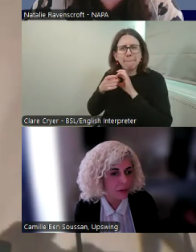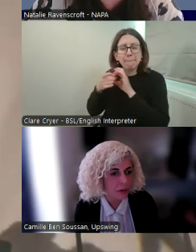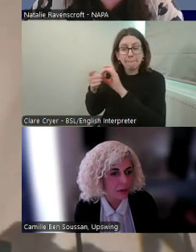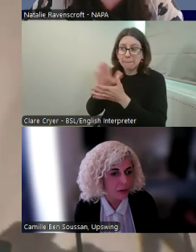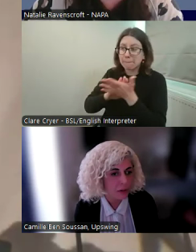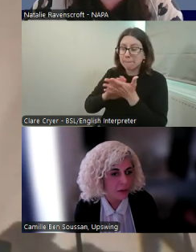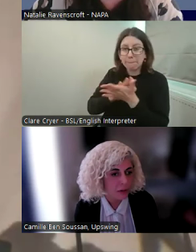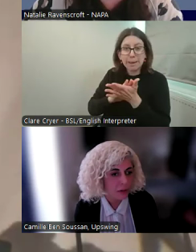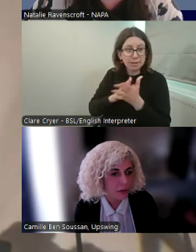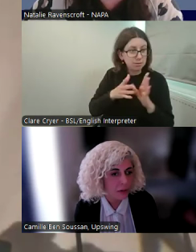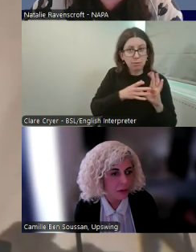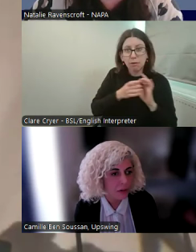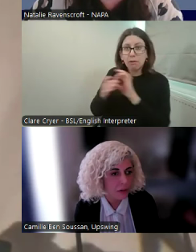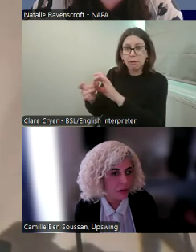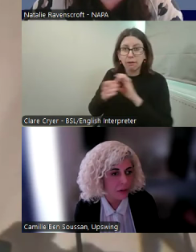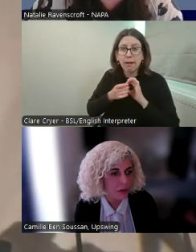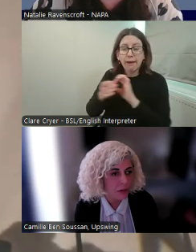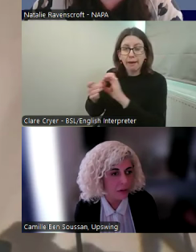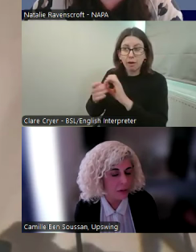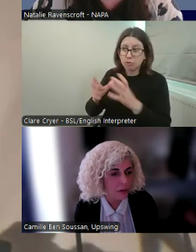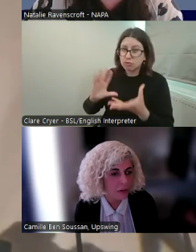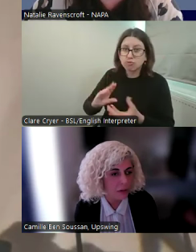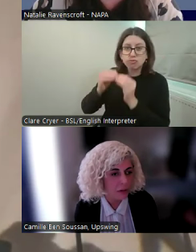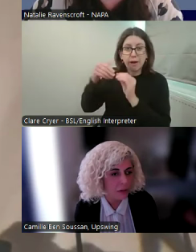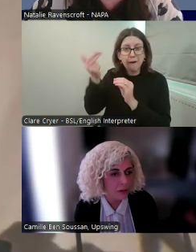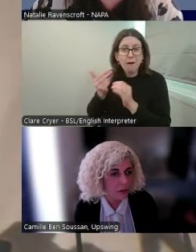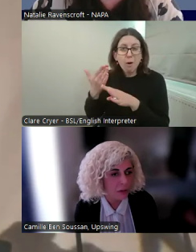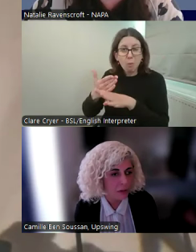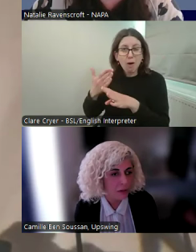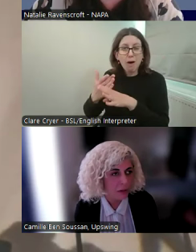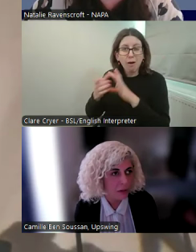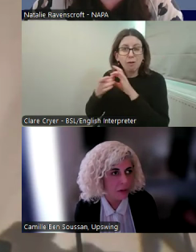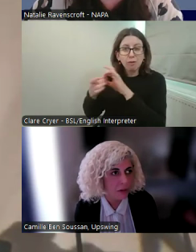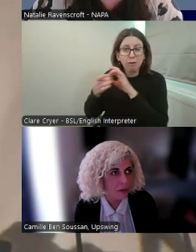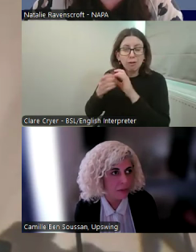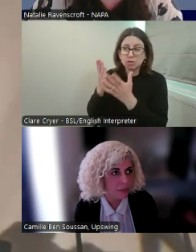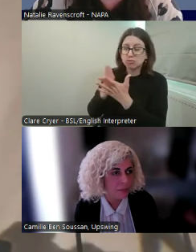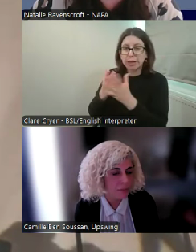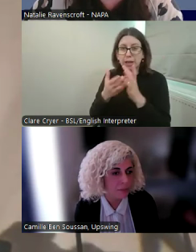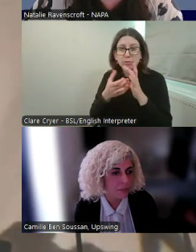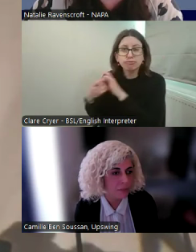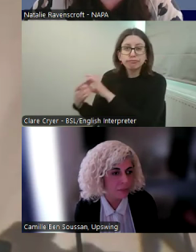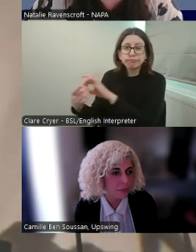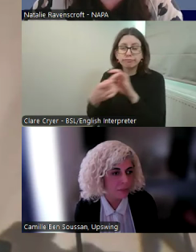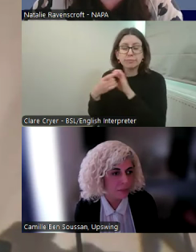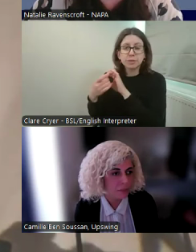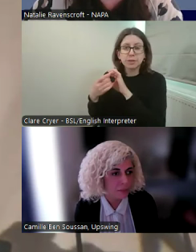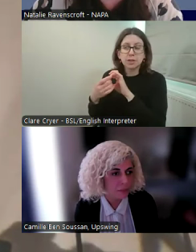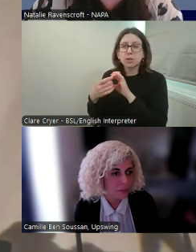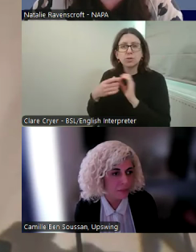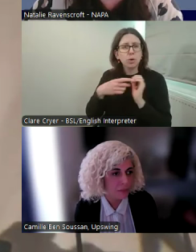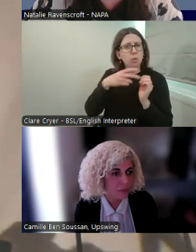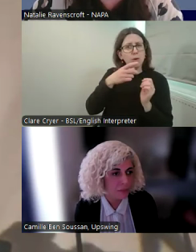they create artwork together, and it's really collaborative. And the way in which it works is that both the older and